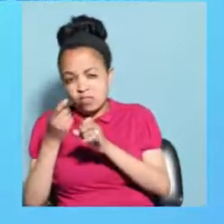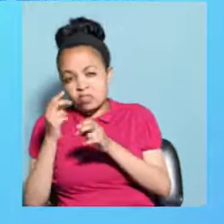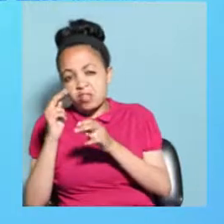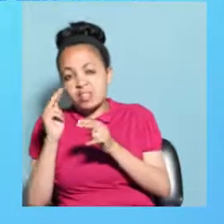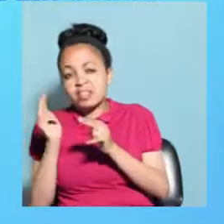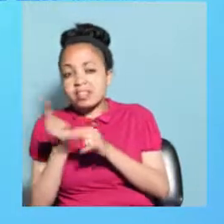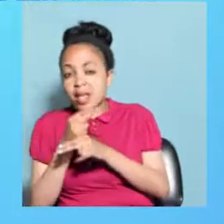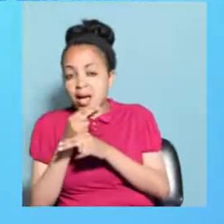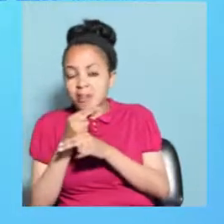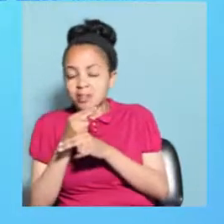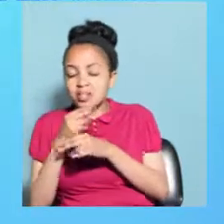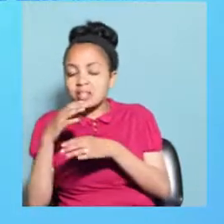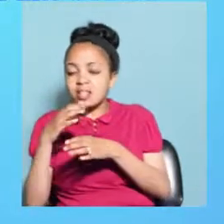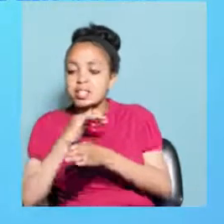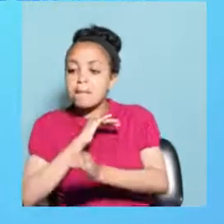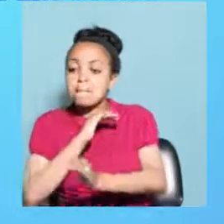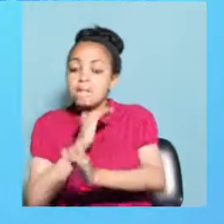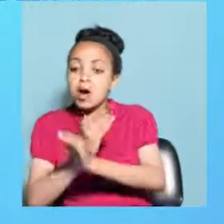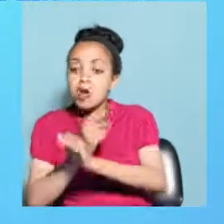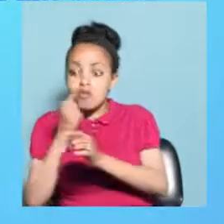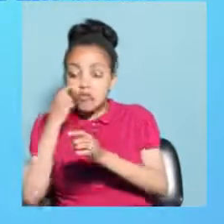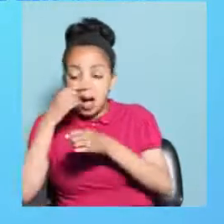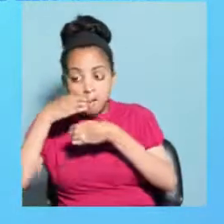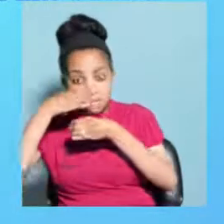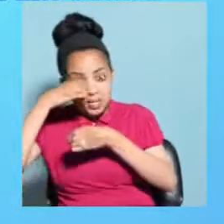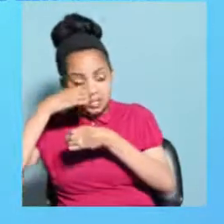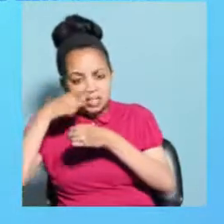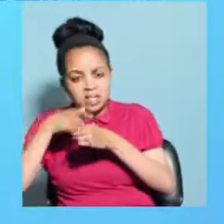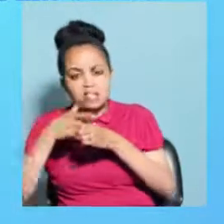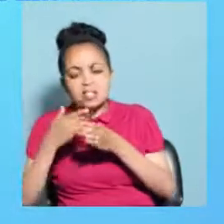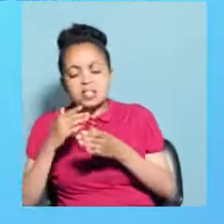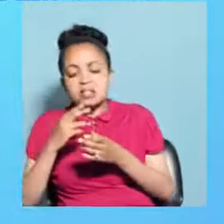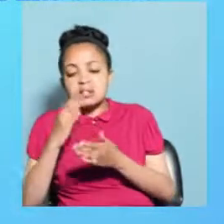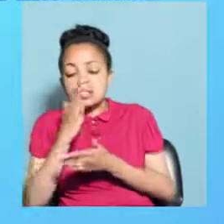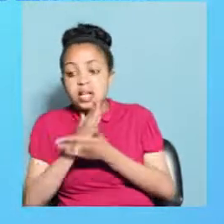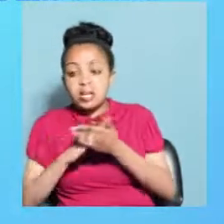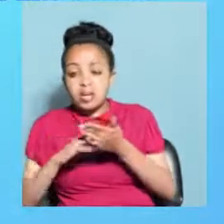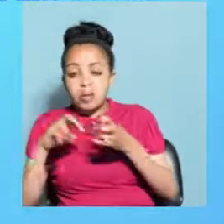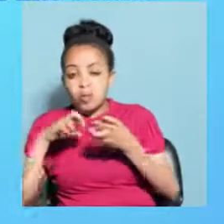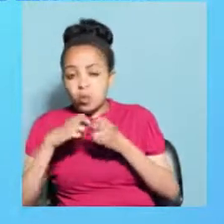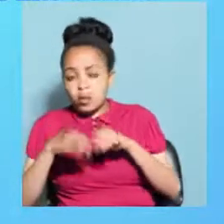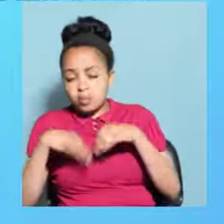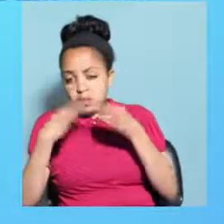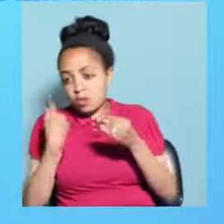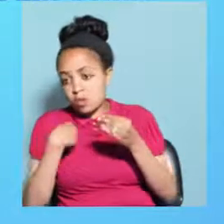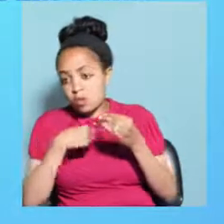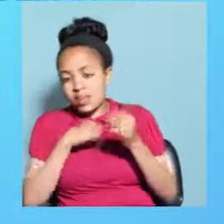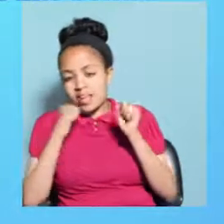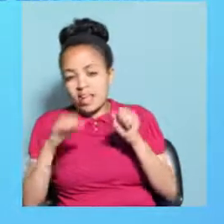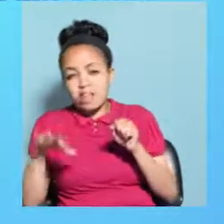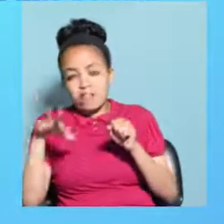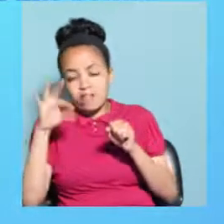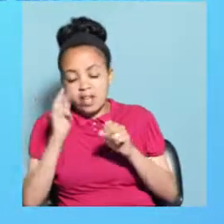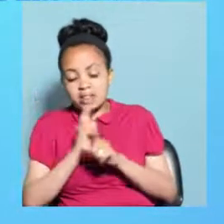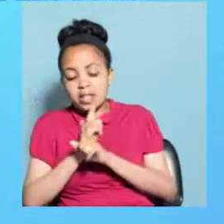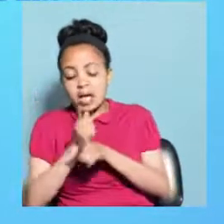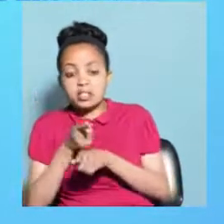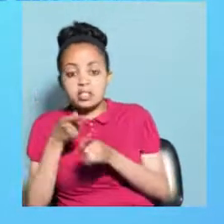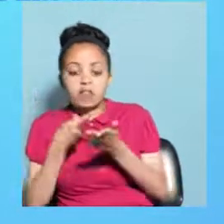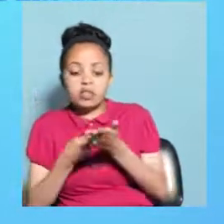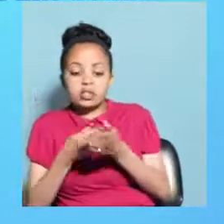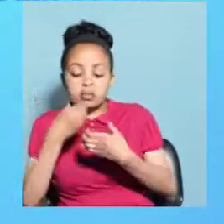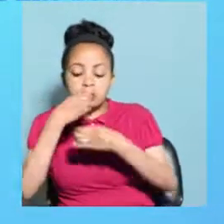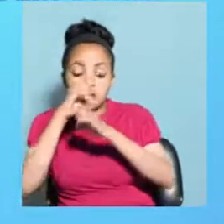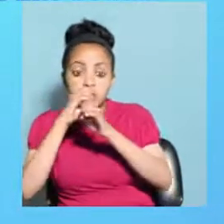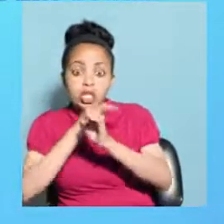times magnification power of eyepiece lens. If certain problem given for us, we cannot find the answer for that